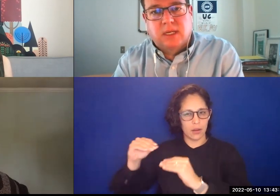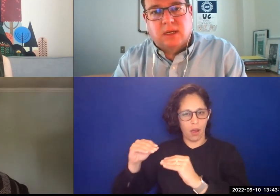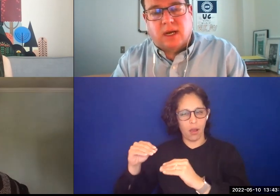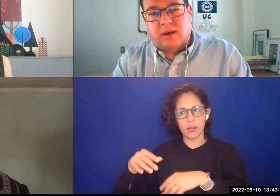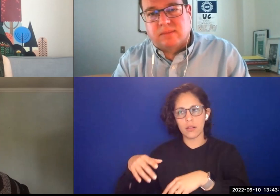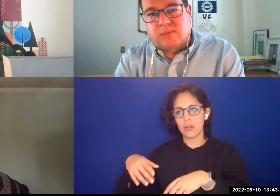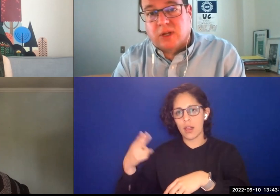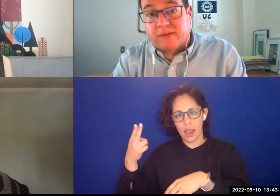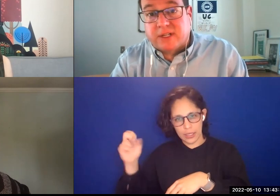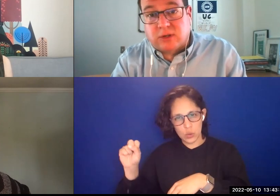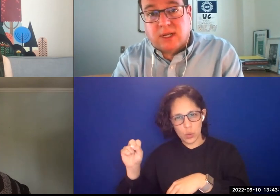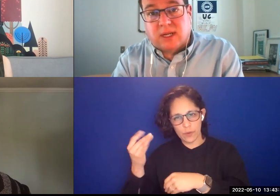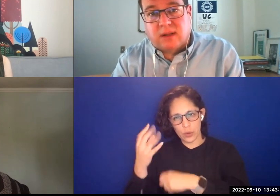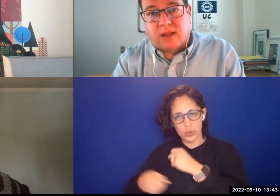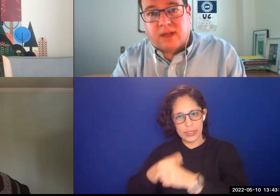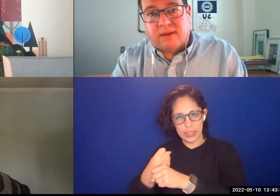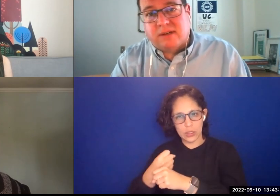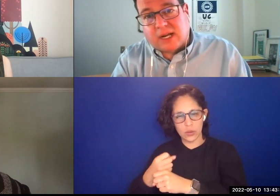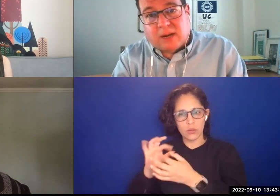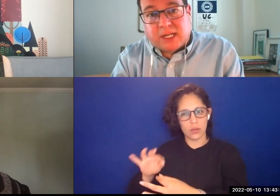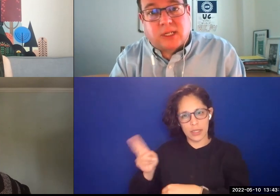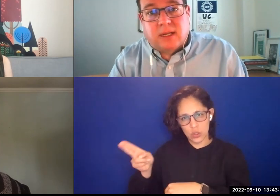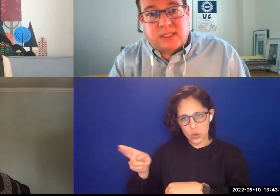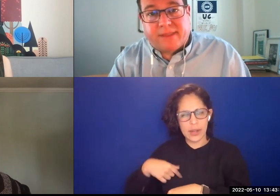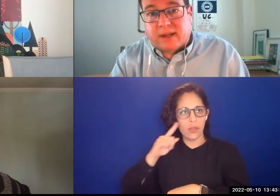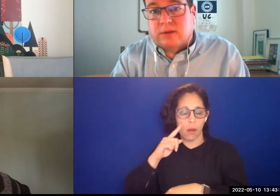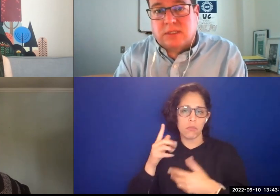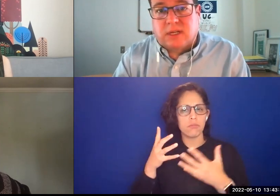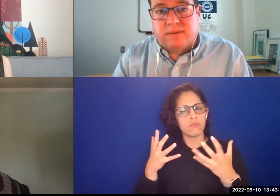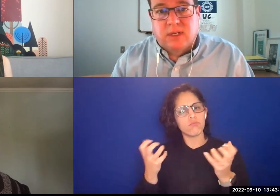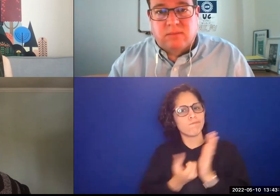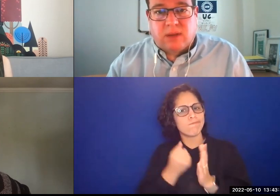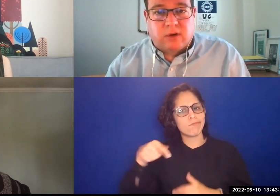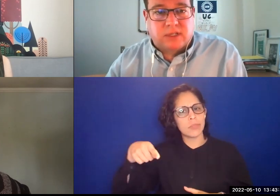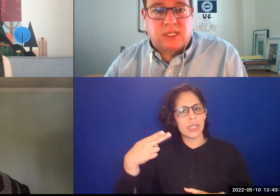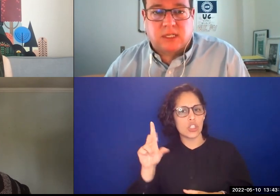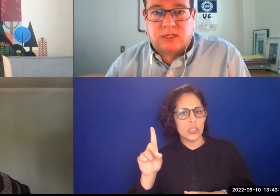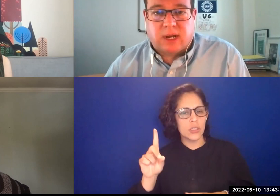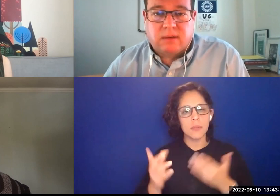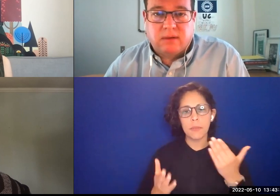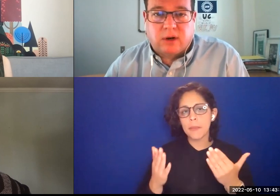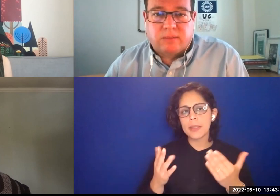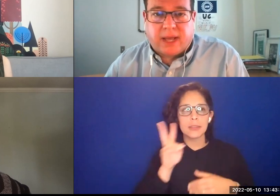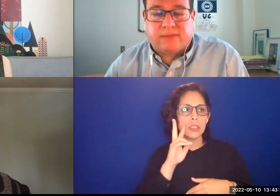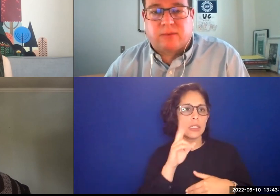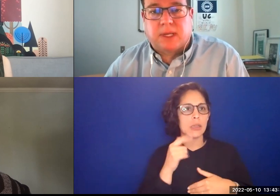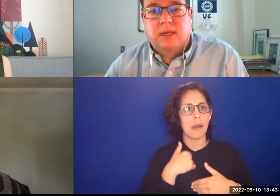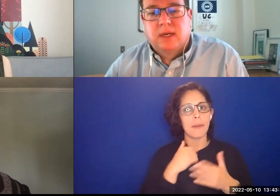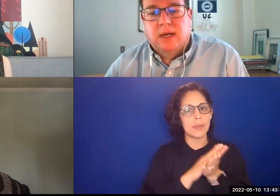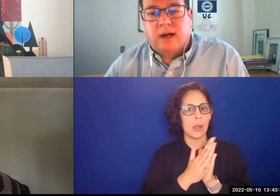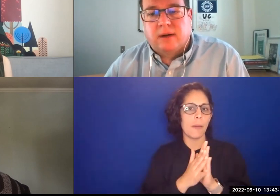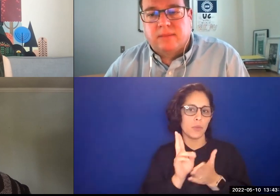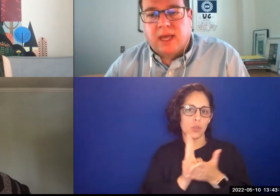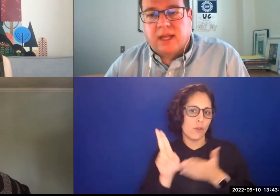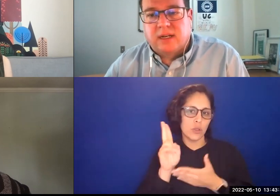years, really loved history, and thought, I'm gonna try and get a PhD and see how that goes, and see if maybe university teaching is the right, you know, path for me.